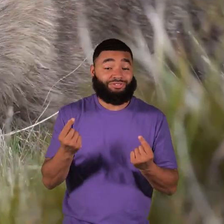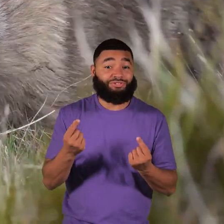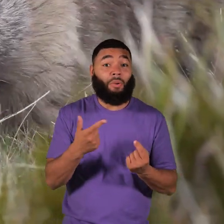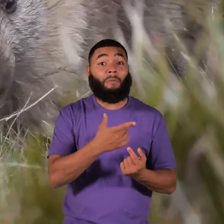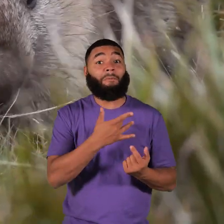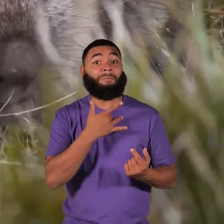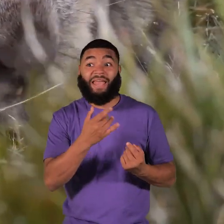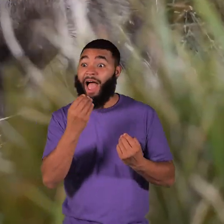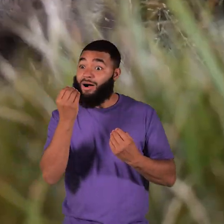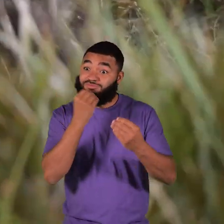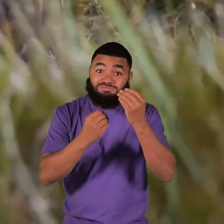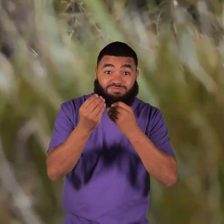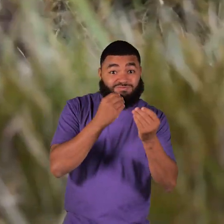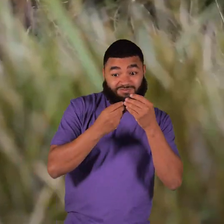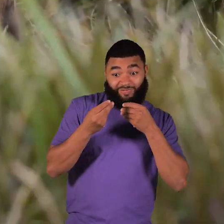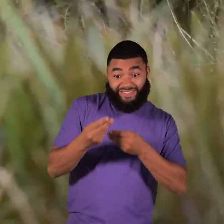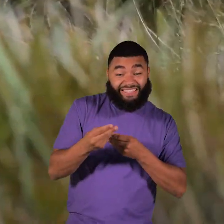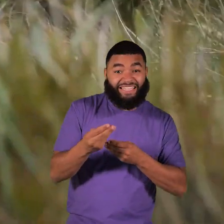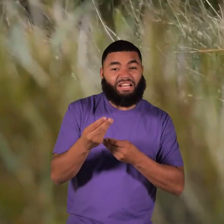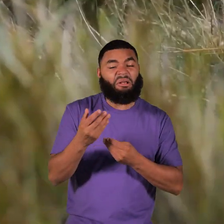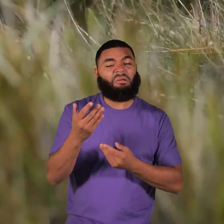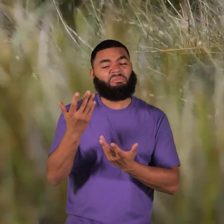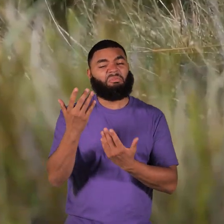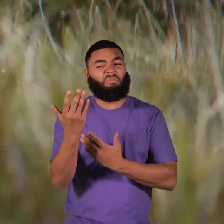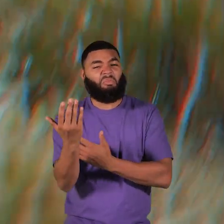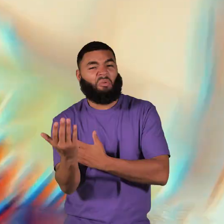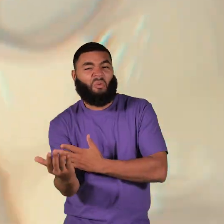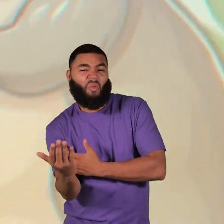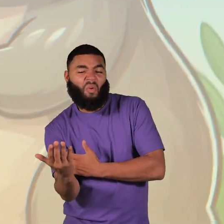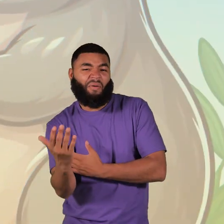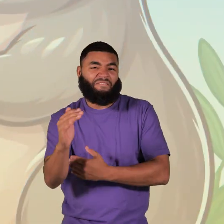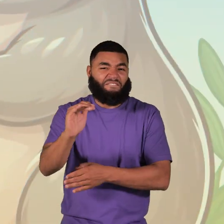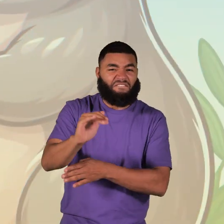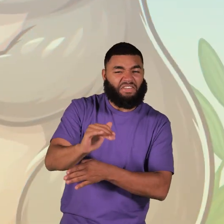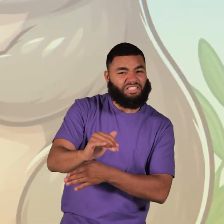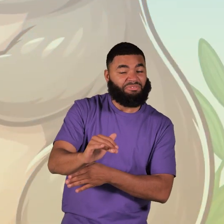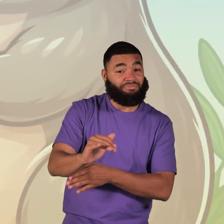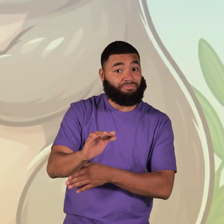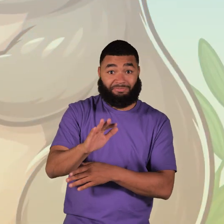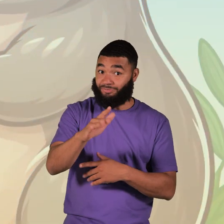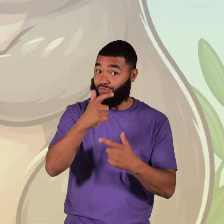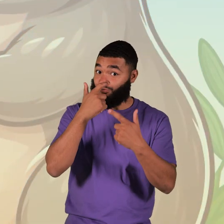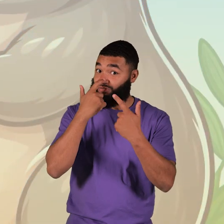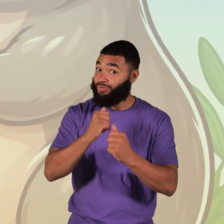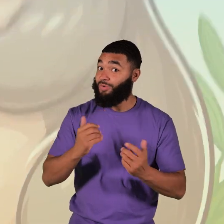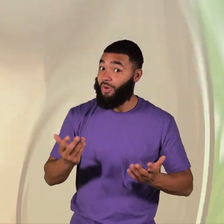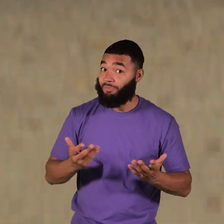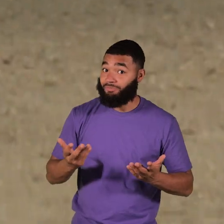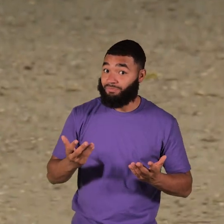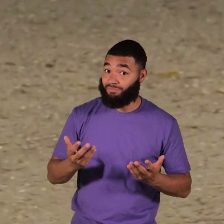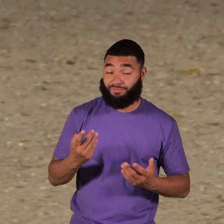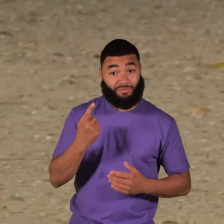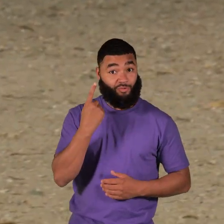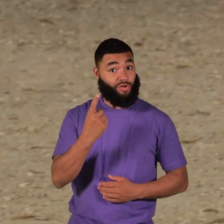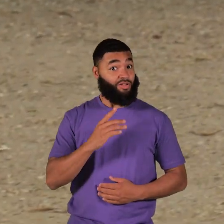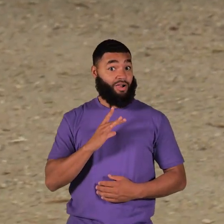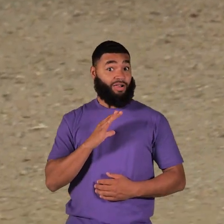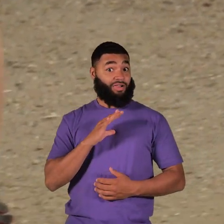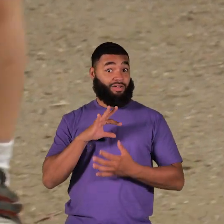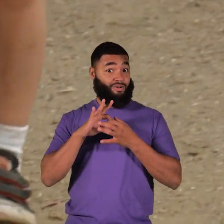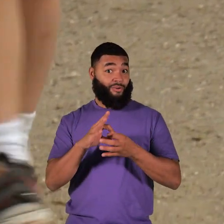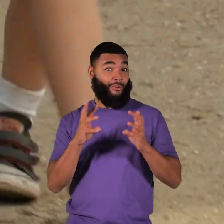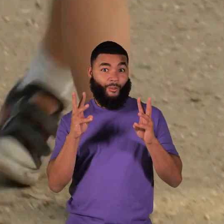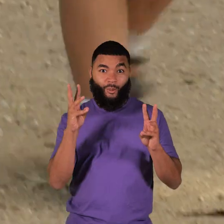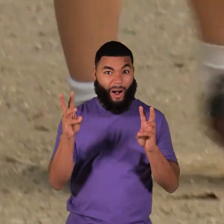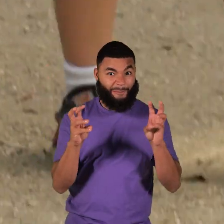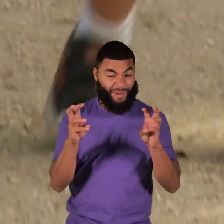during the cooler hours of the evening and early morning. Other interesting facts. One cool fact